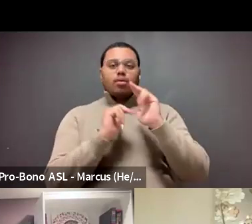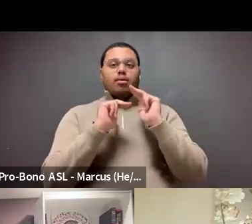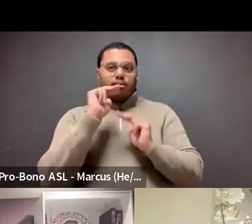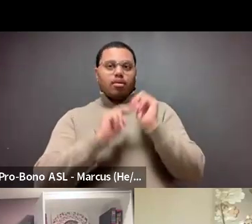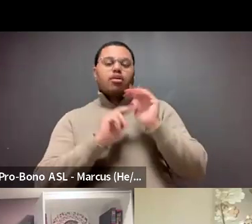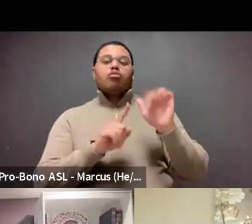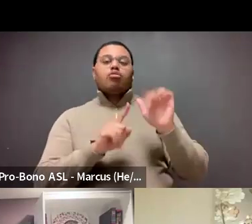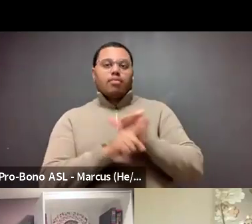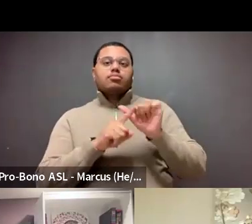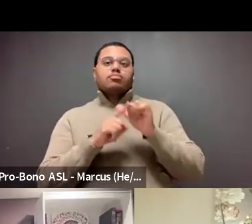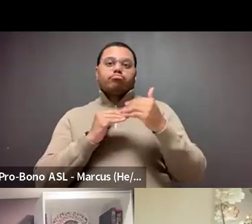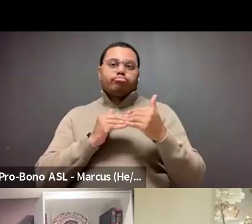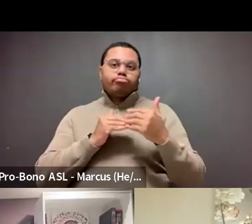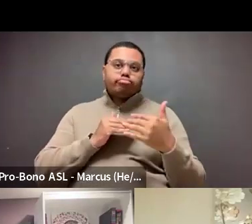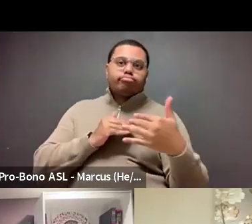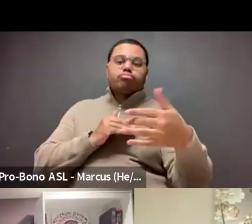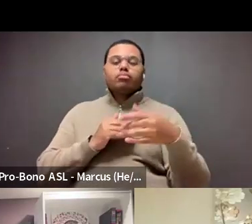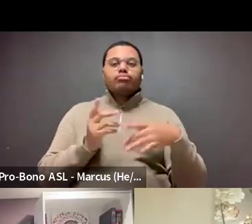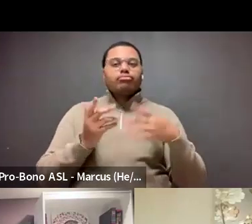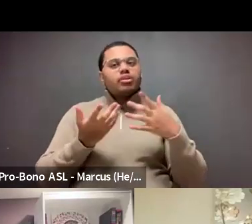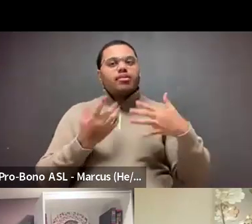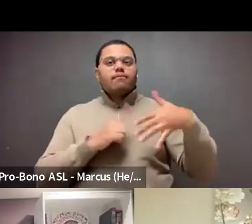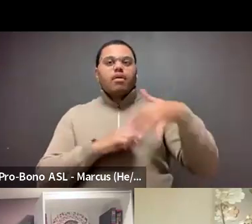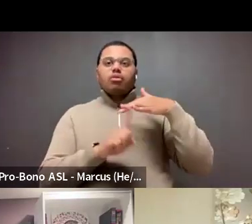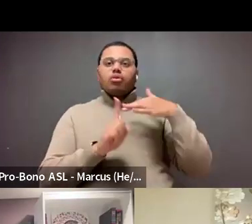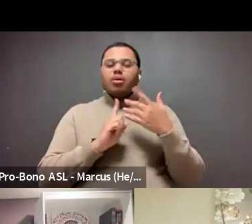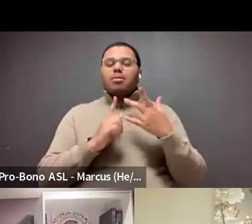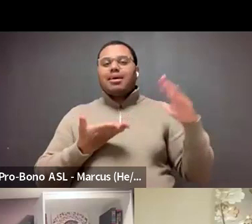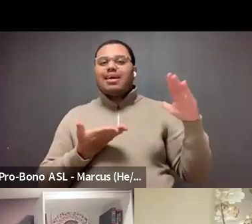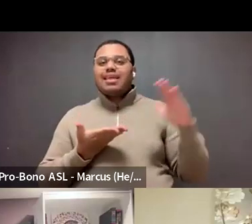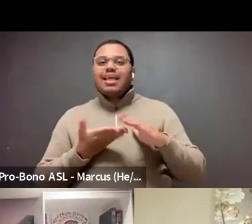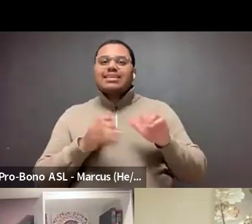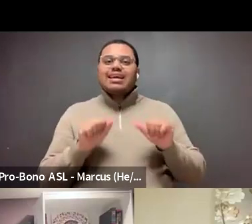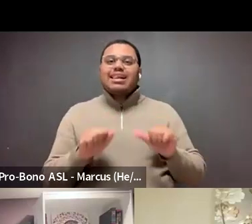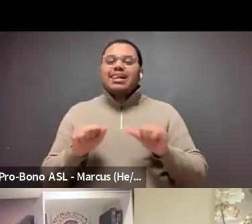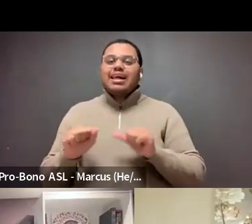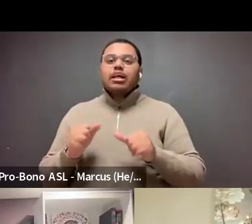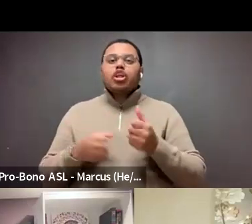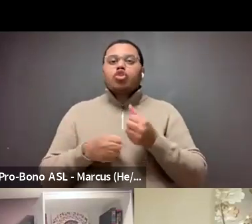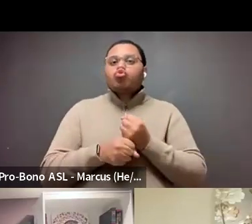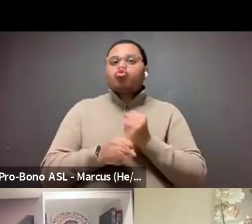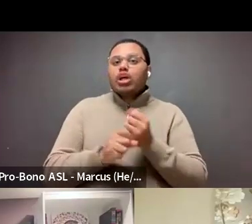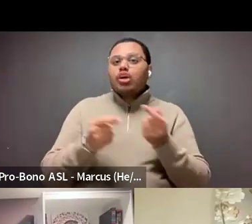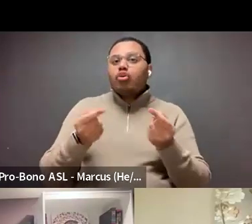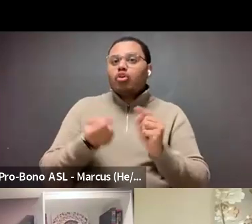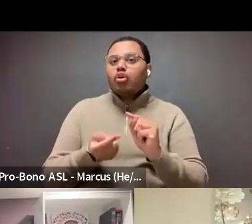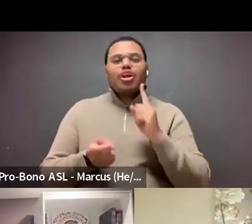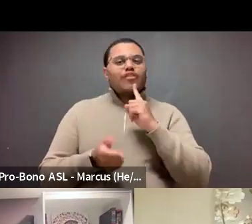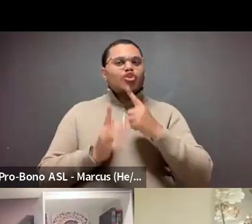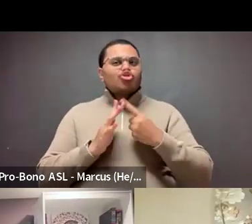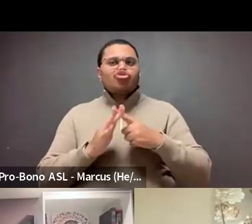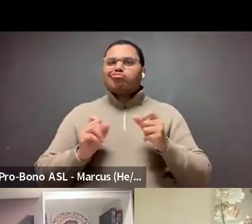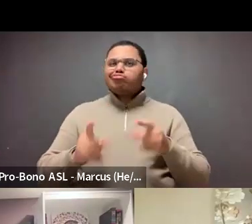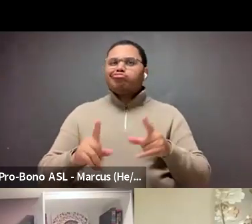from there in an environment that is less likely to create harm. If you start right off away, just jumping